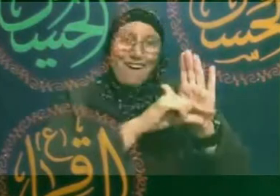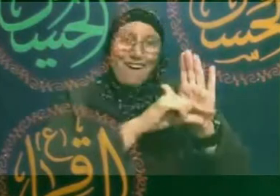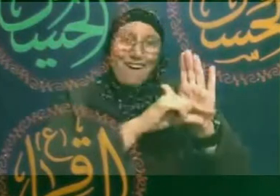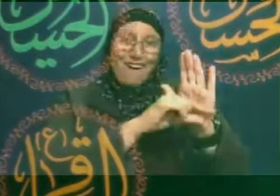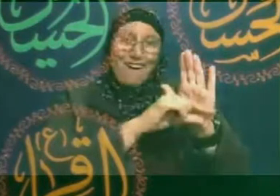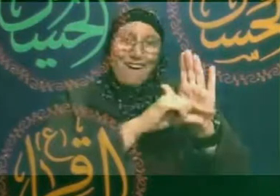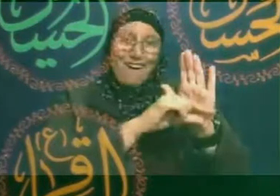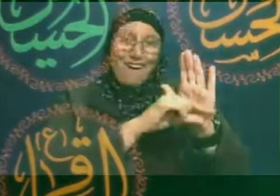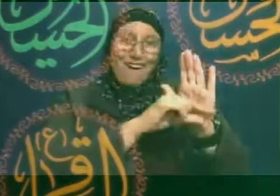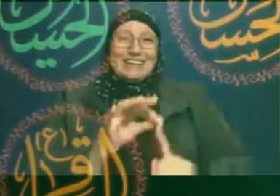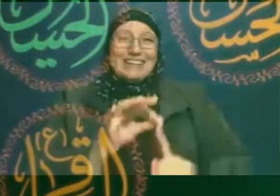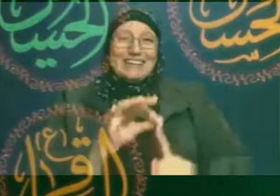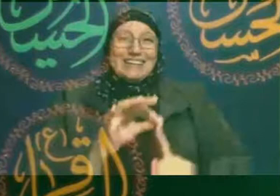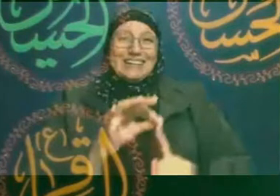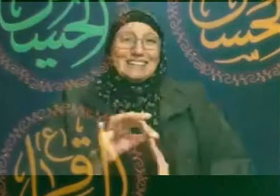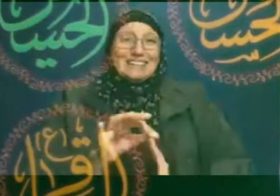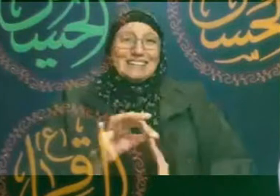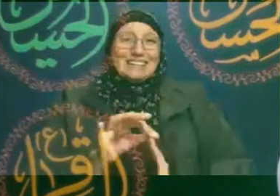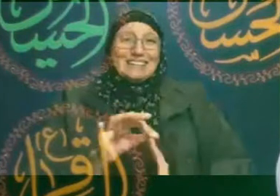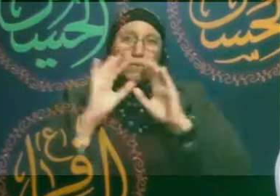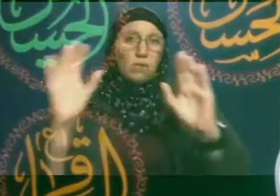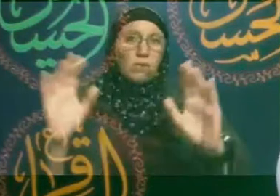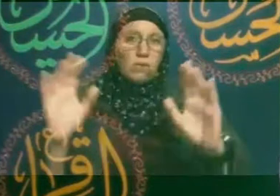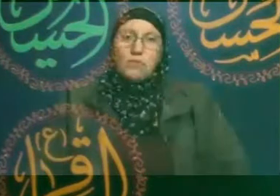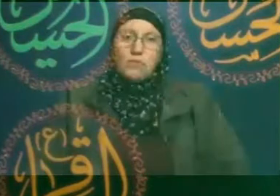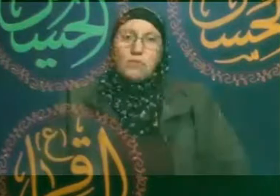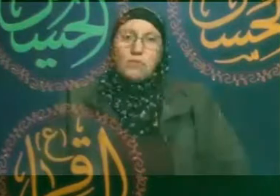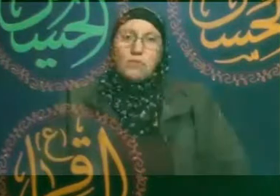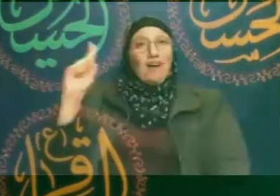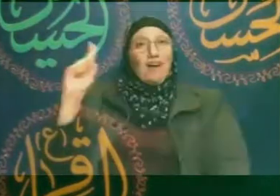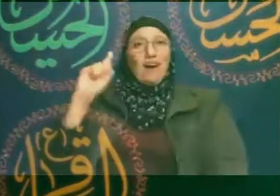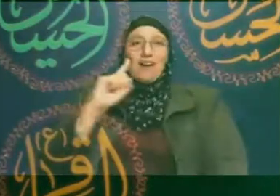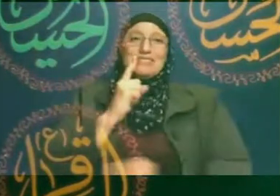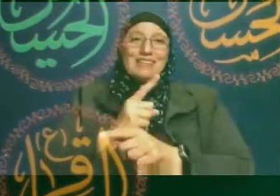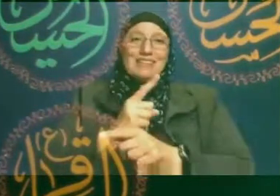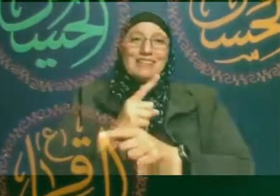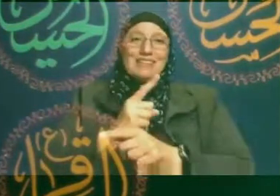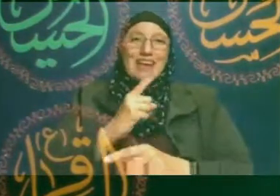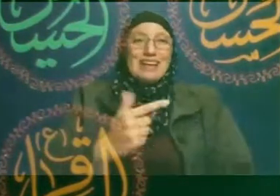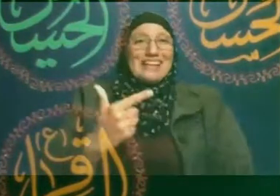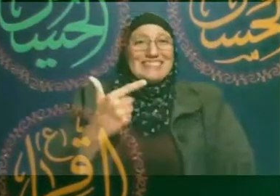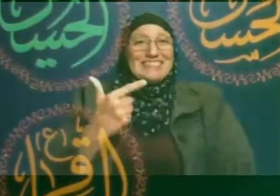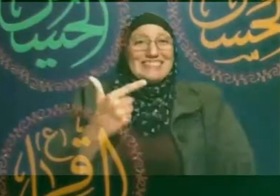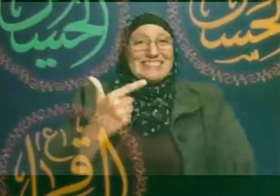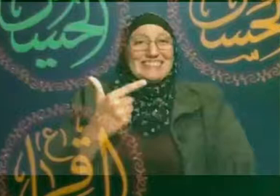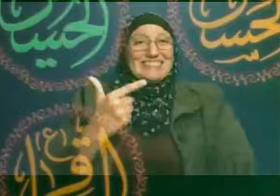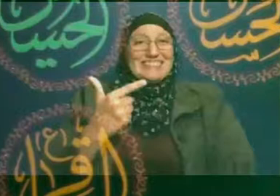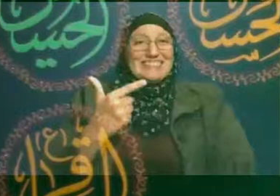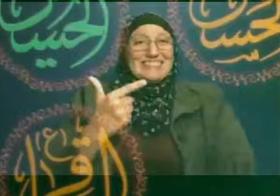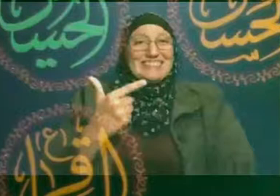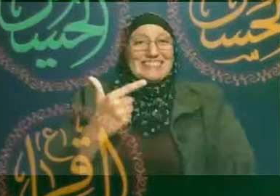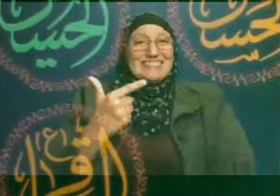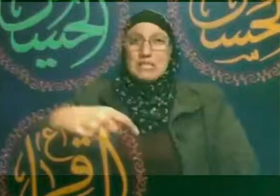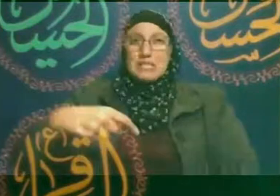unique. Exceptionally, the Almighty God seven times uses the first pronoun, referring to himself